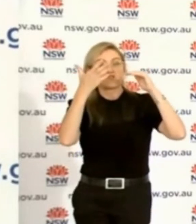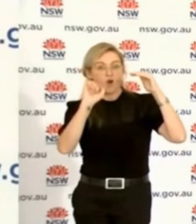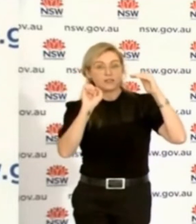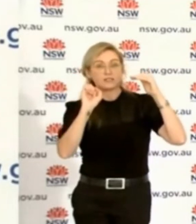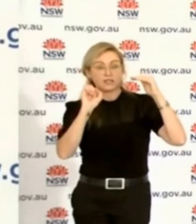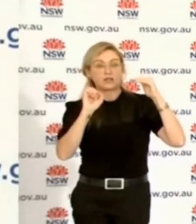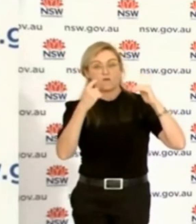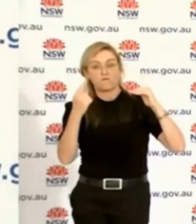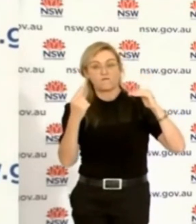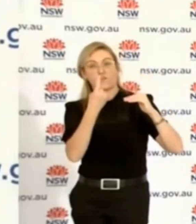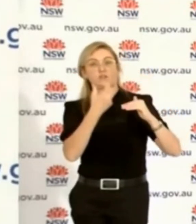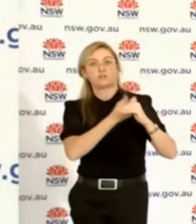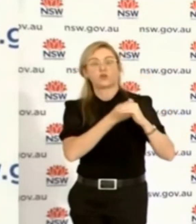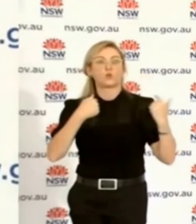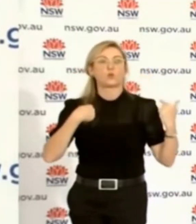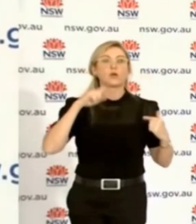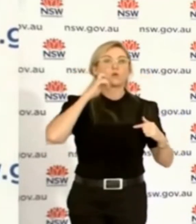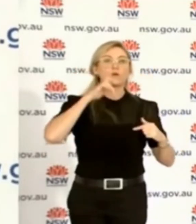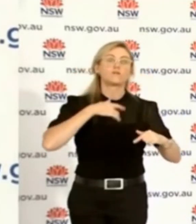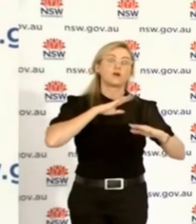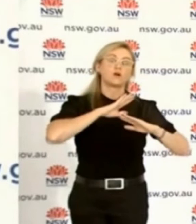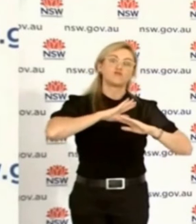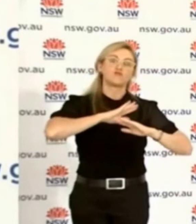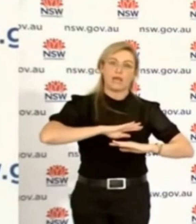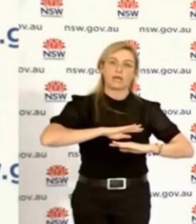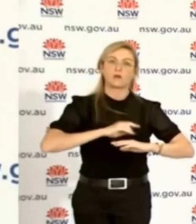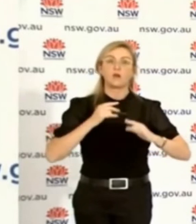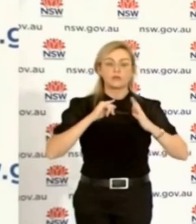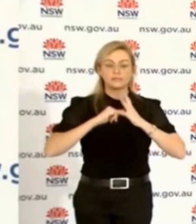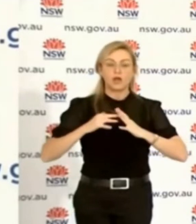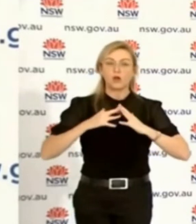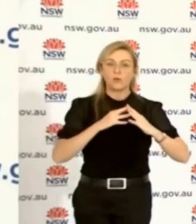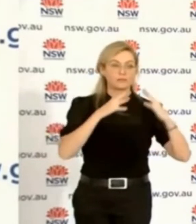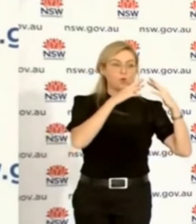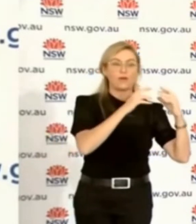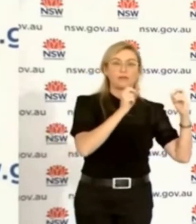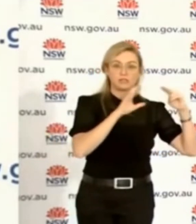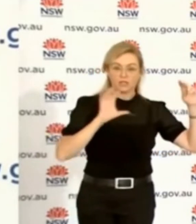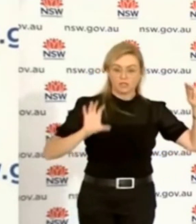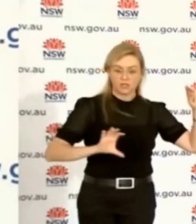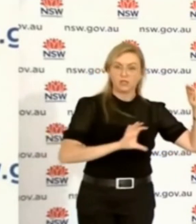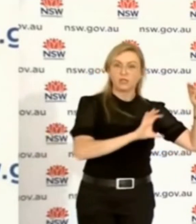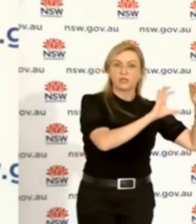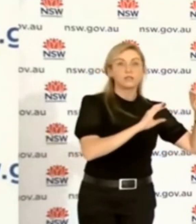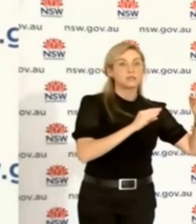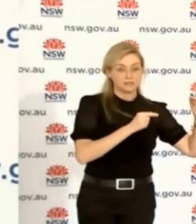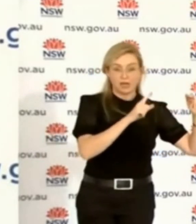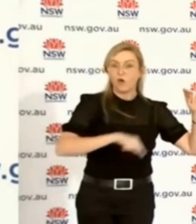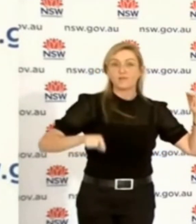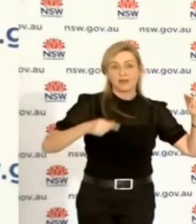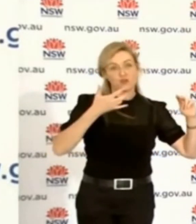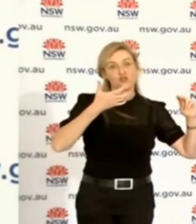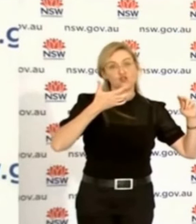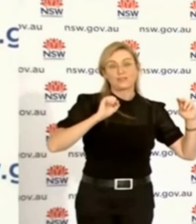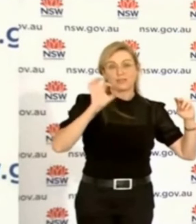example, it gives us great relief that in the local government areas of concern, some communities are edging towards 90% of adults